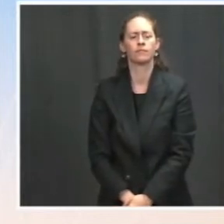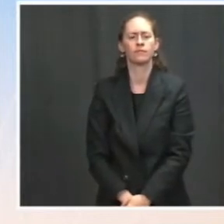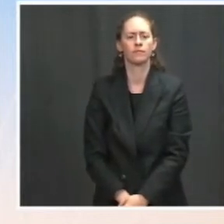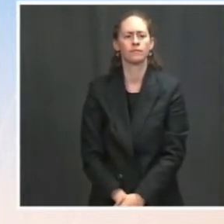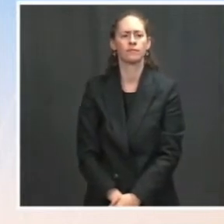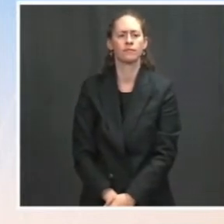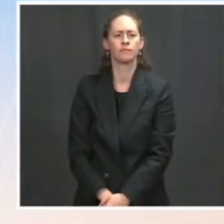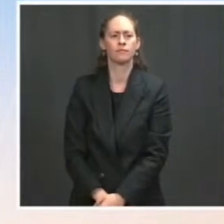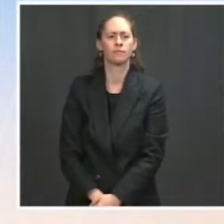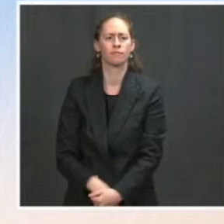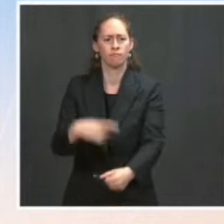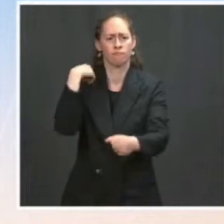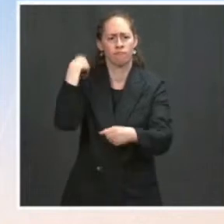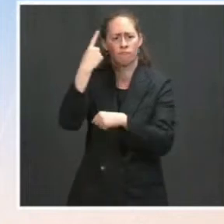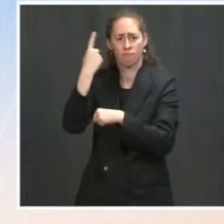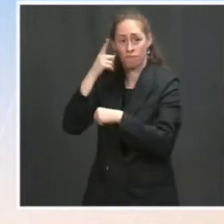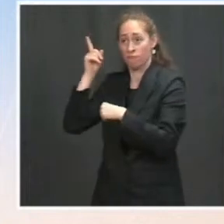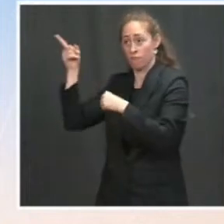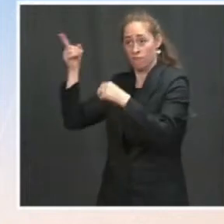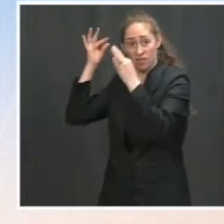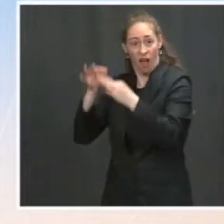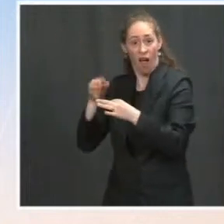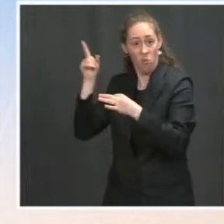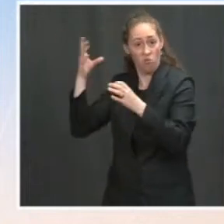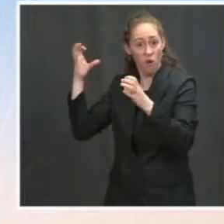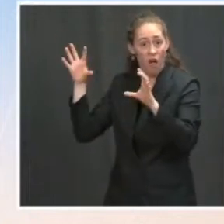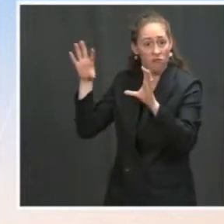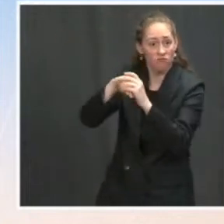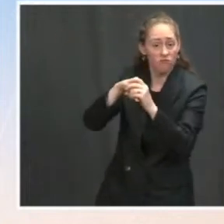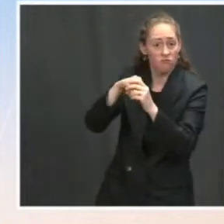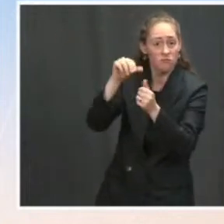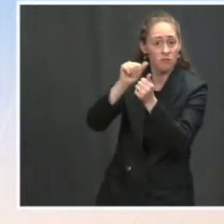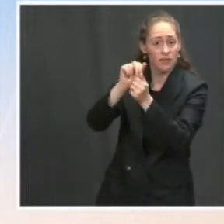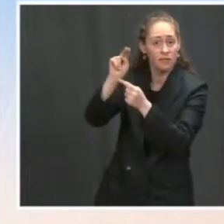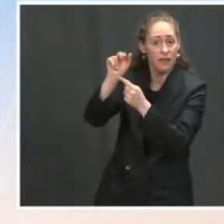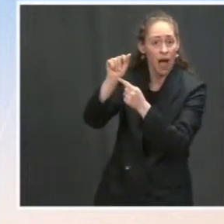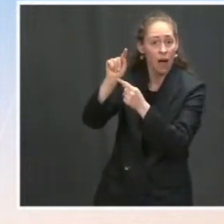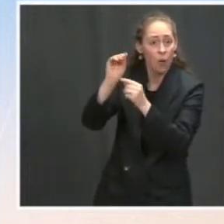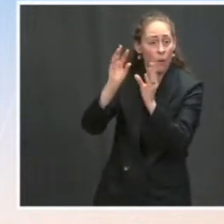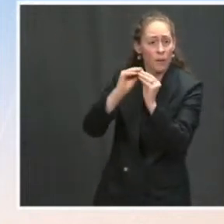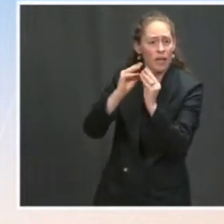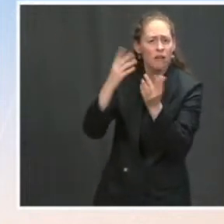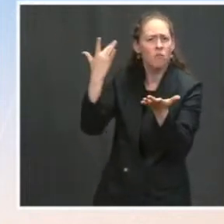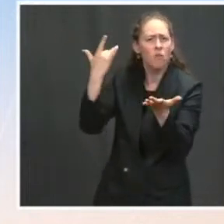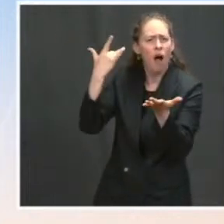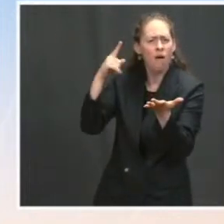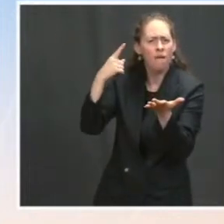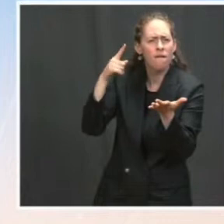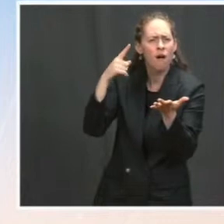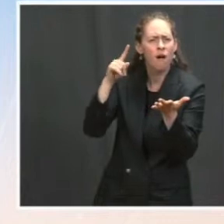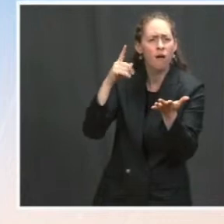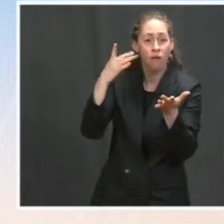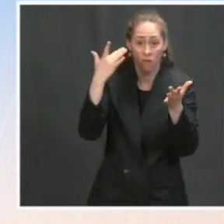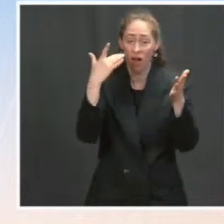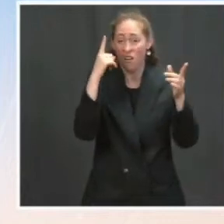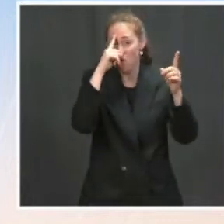was it driven by this desire to show a united front against Russia? It was a desire to have